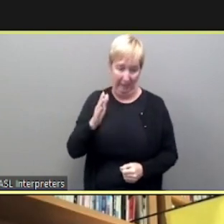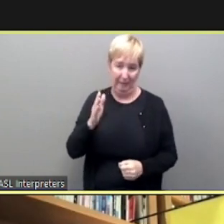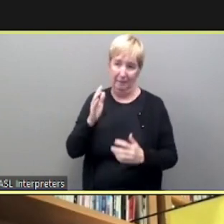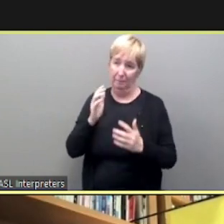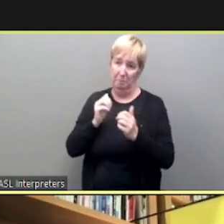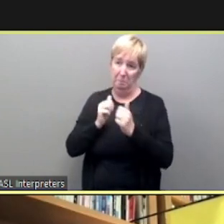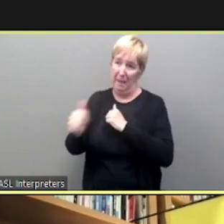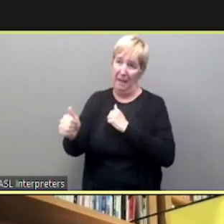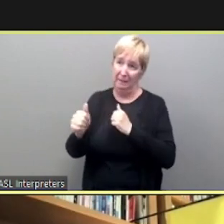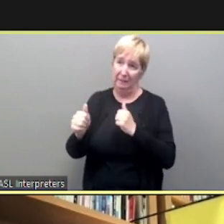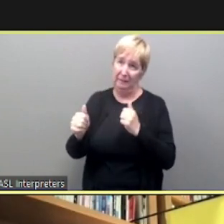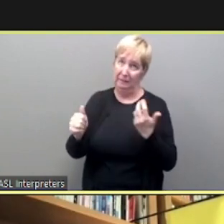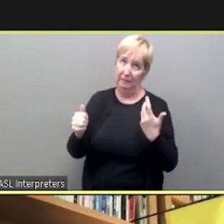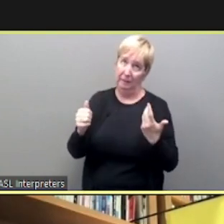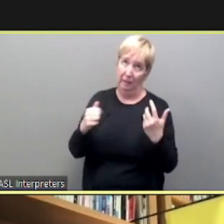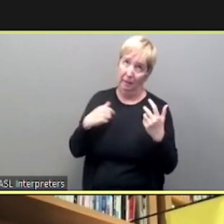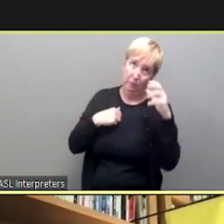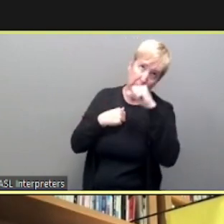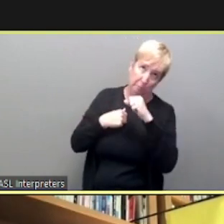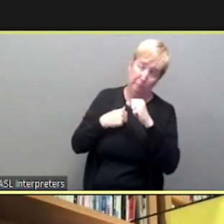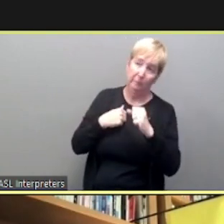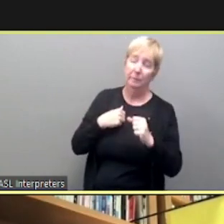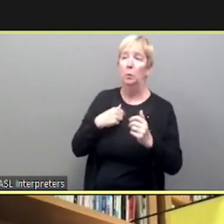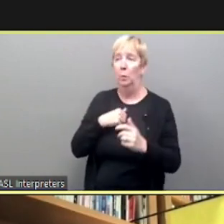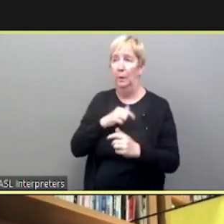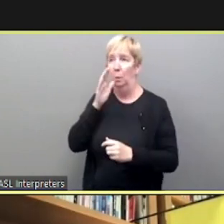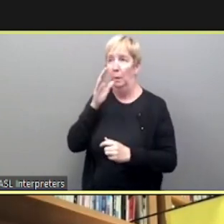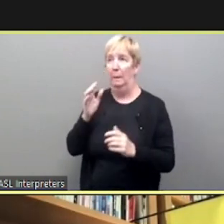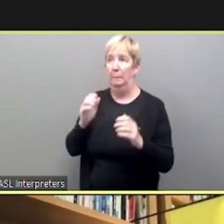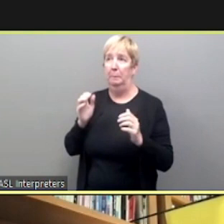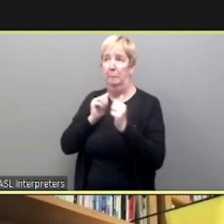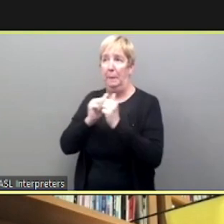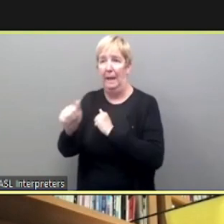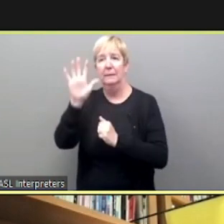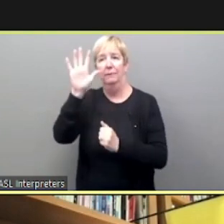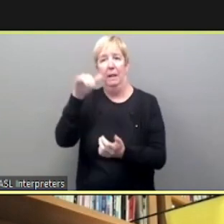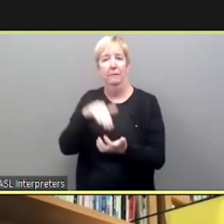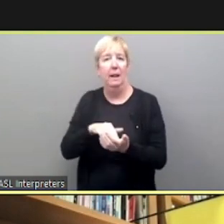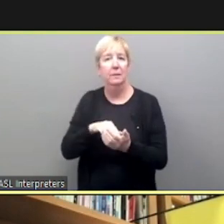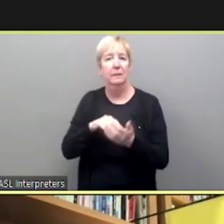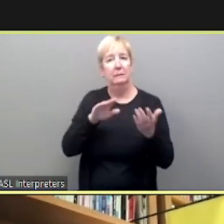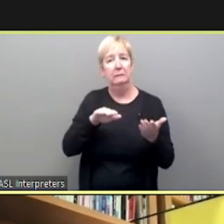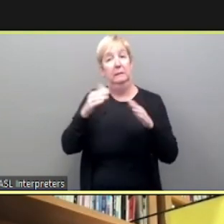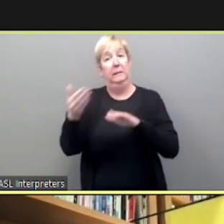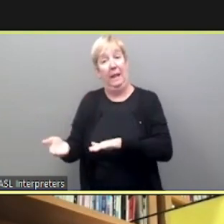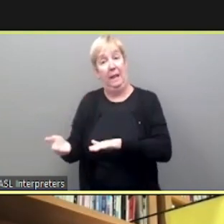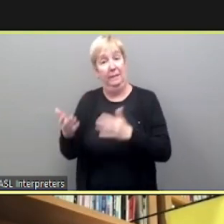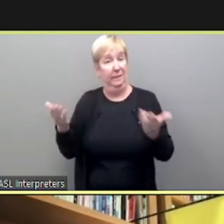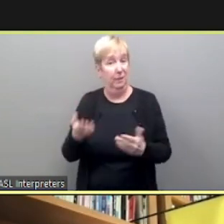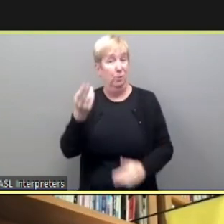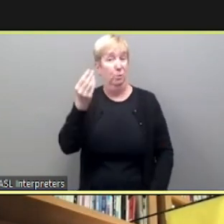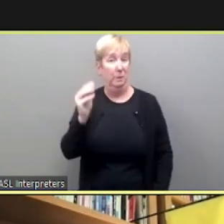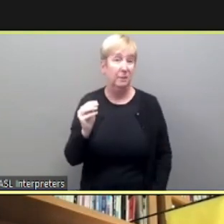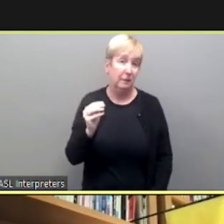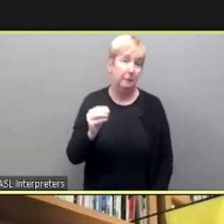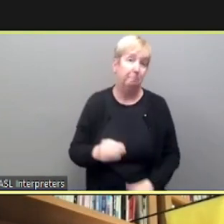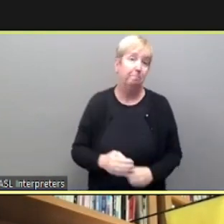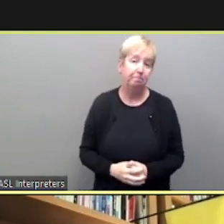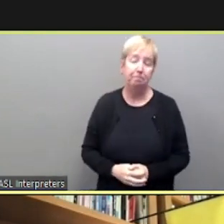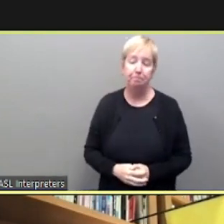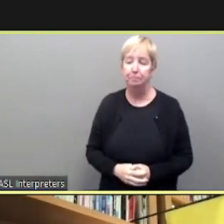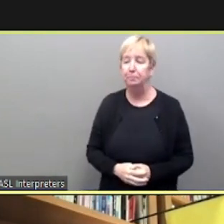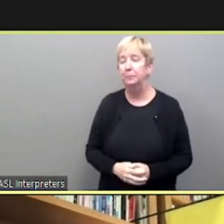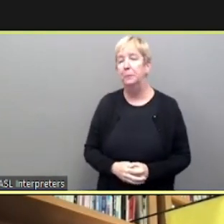5,000 deaths. And if you go to the next slide, Brianna, you can see the number of